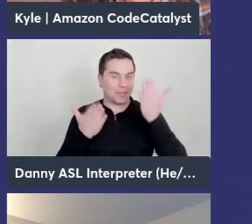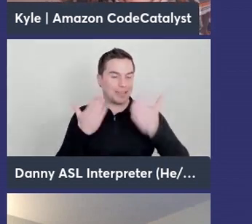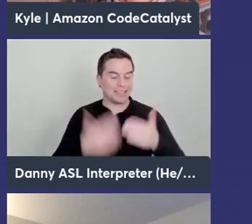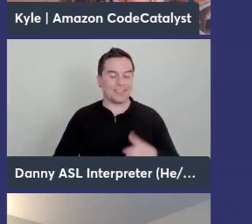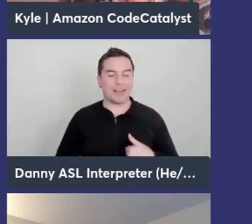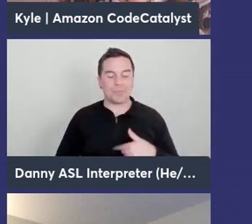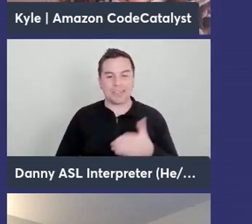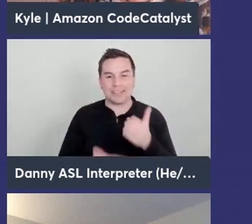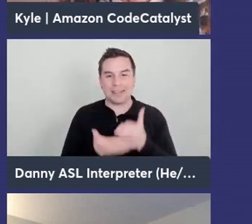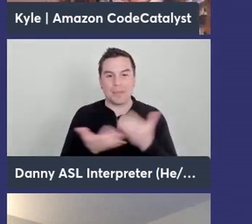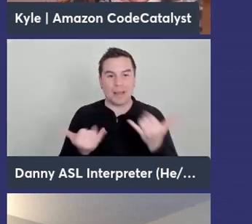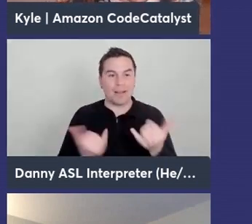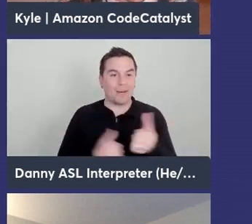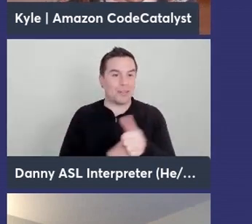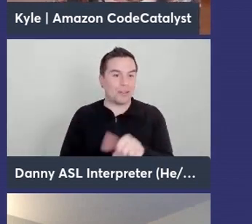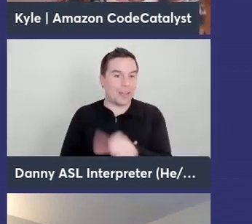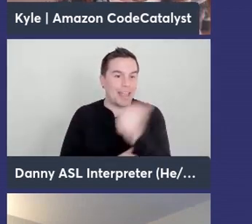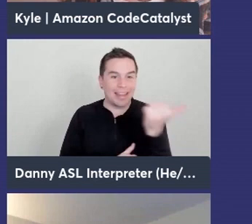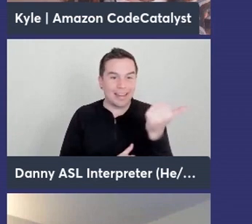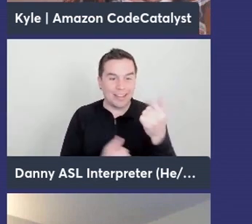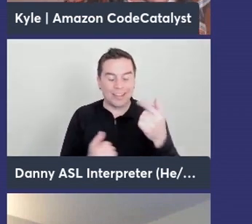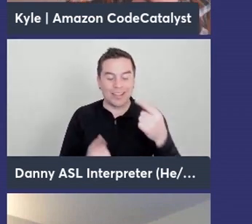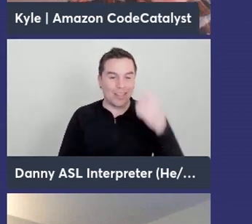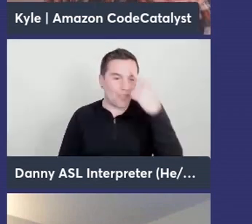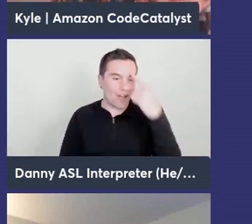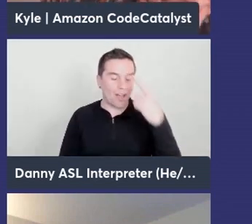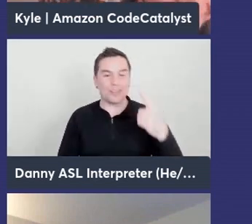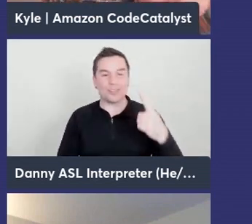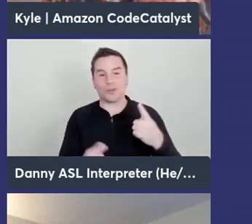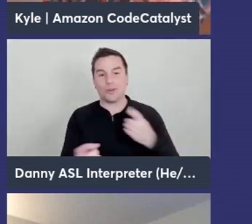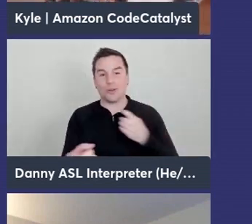yeah, any thoughts, questions? Doug's happy to answer them.